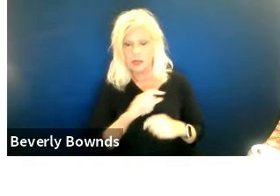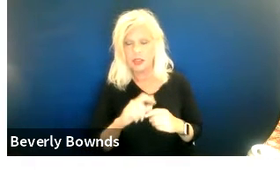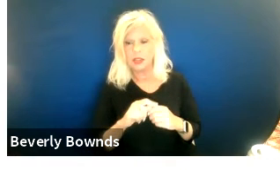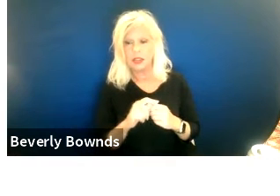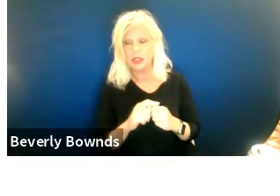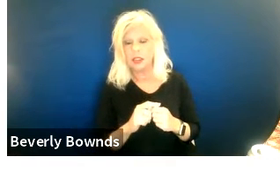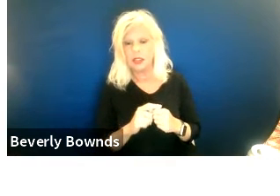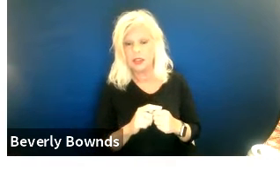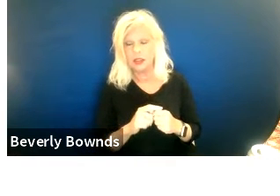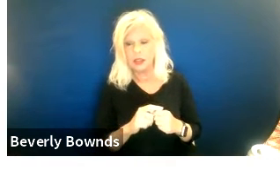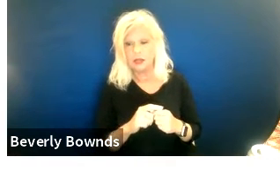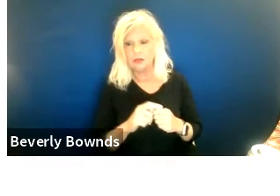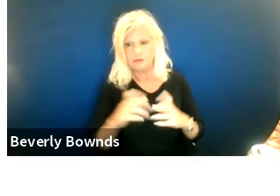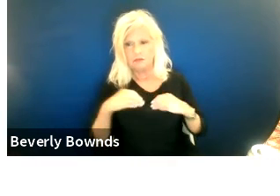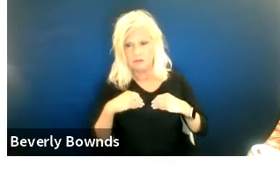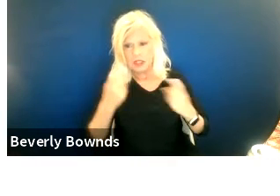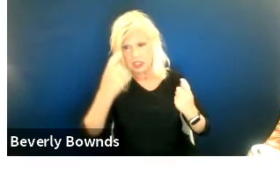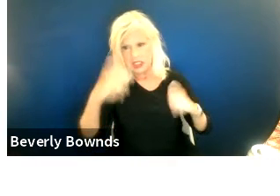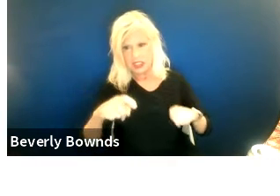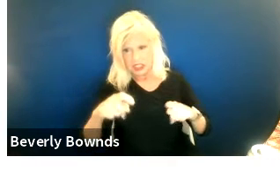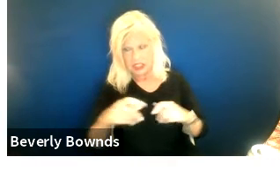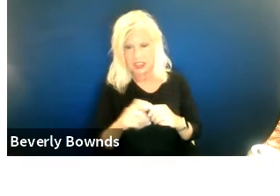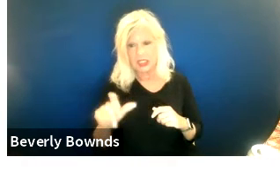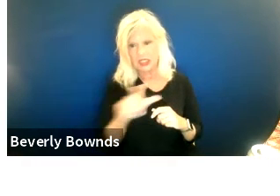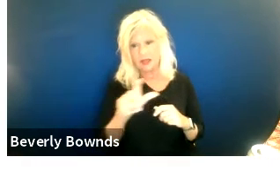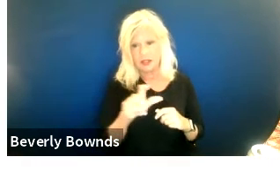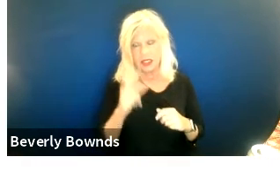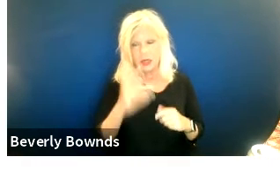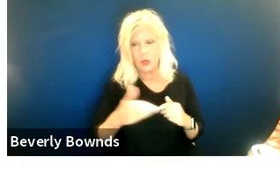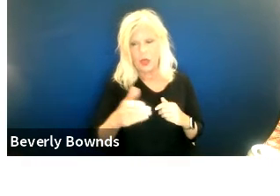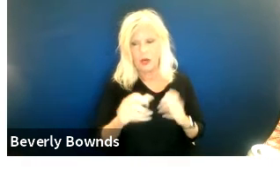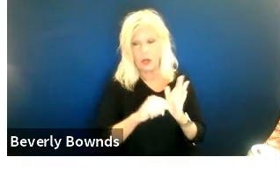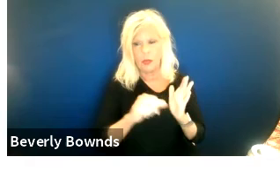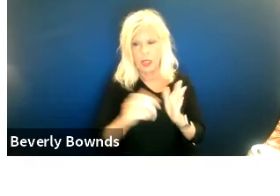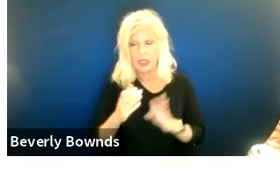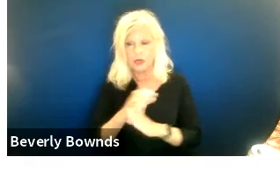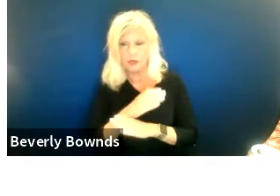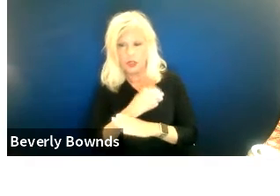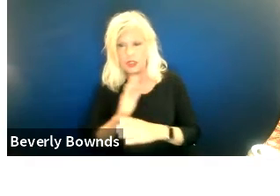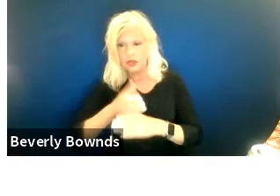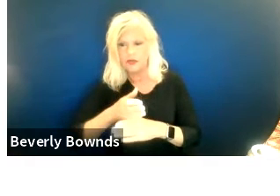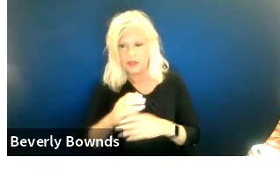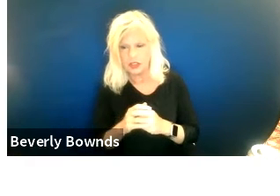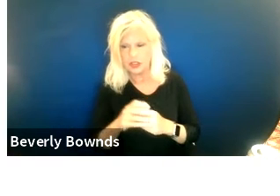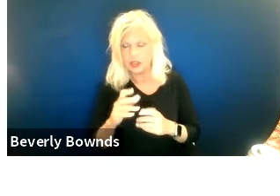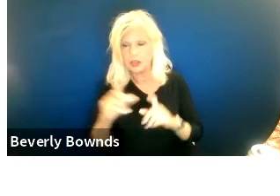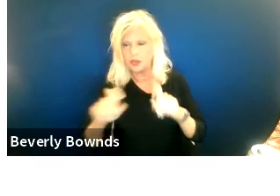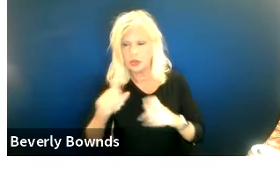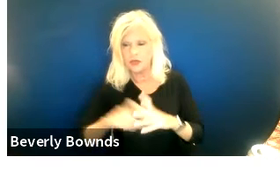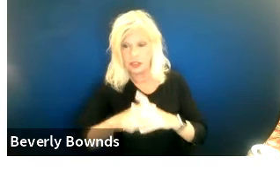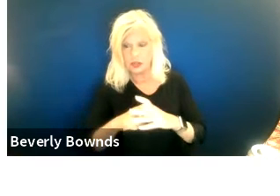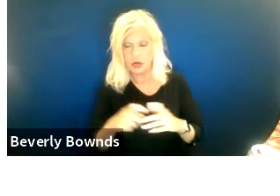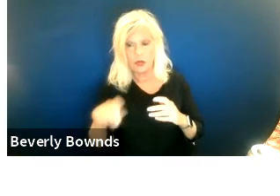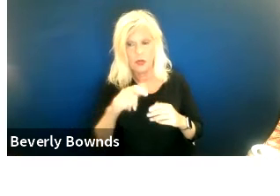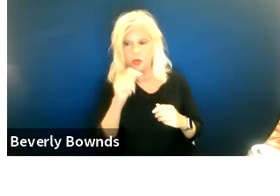hand, you would see that there is a welcome page and a pre-intervention survey starts. Those who choose not